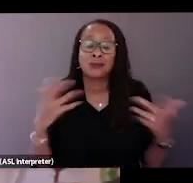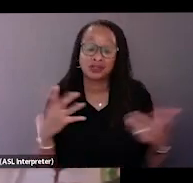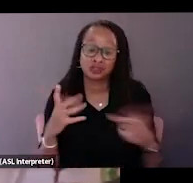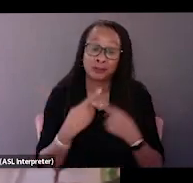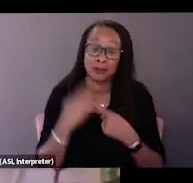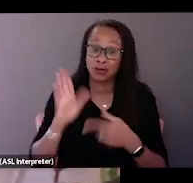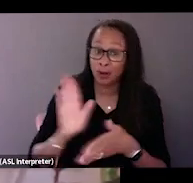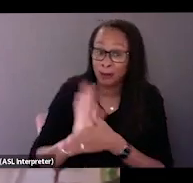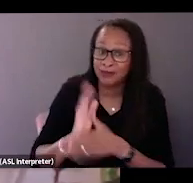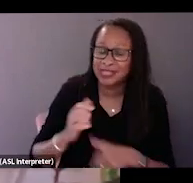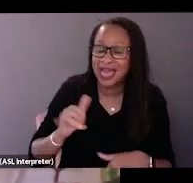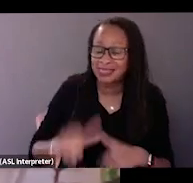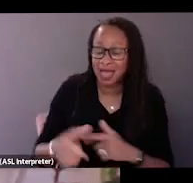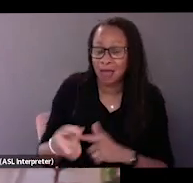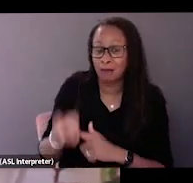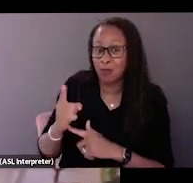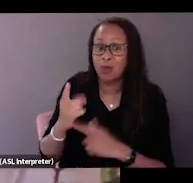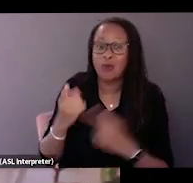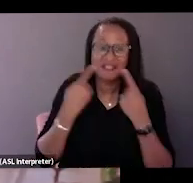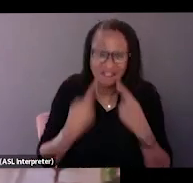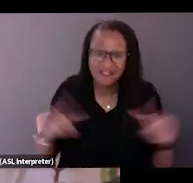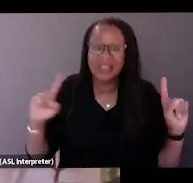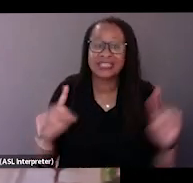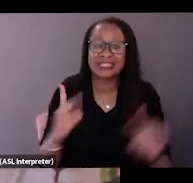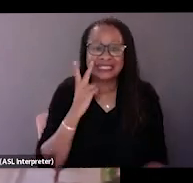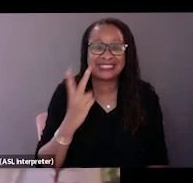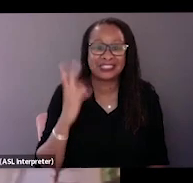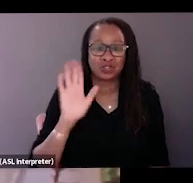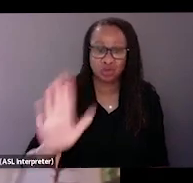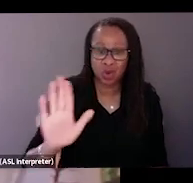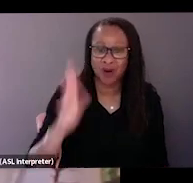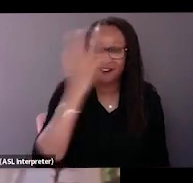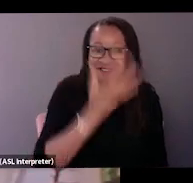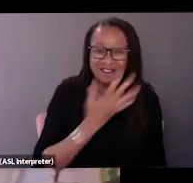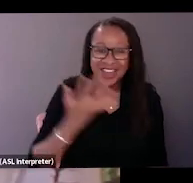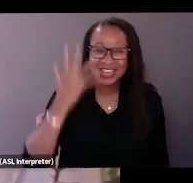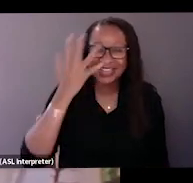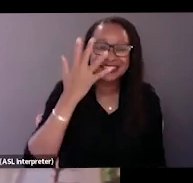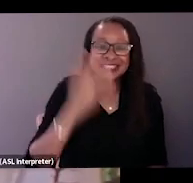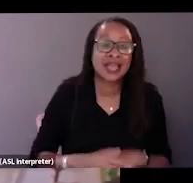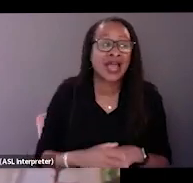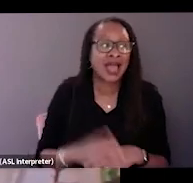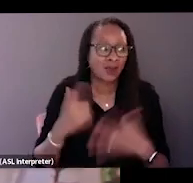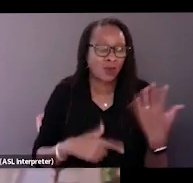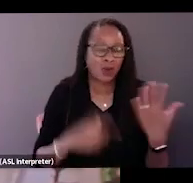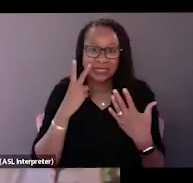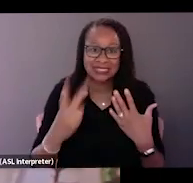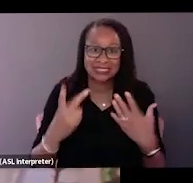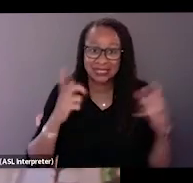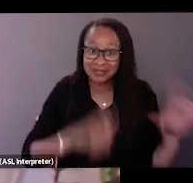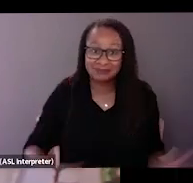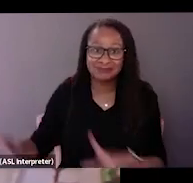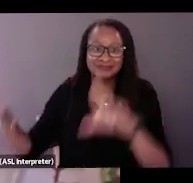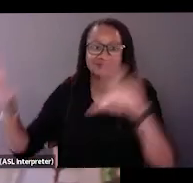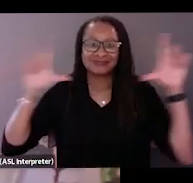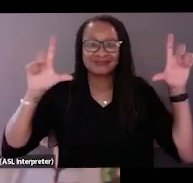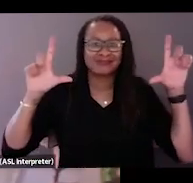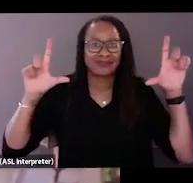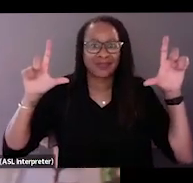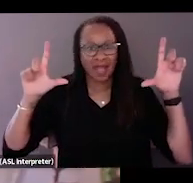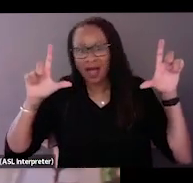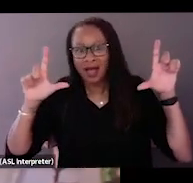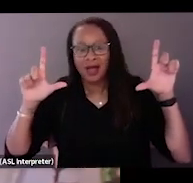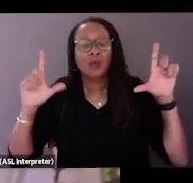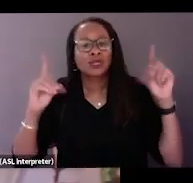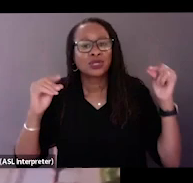one moment where we finally get to see you. And I love that what we see when we see you in the film is